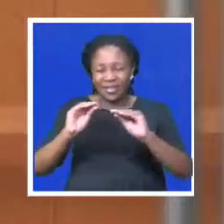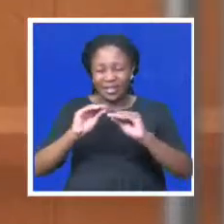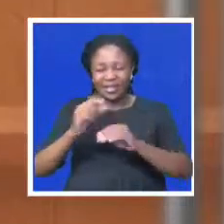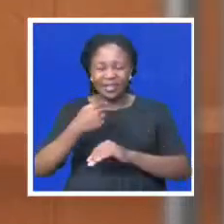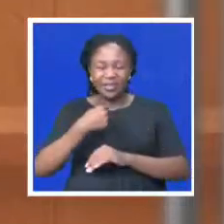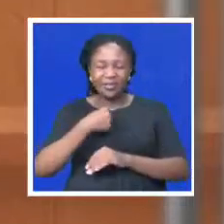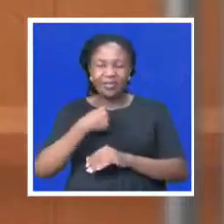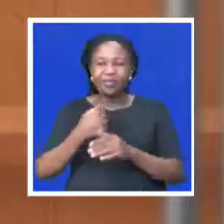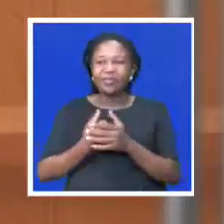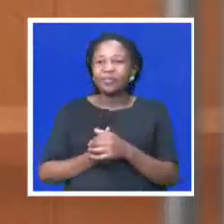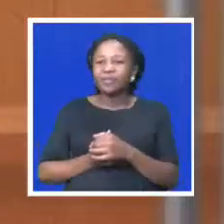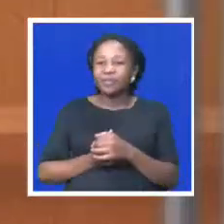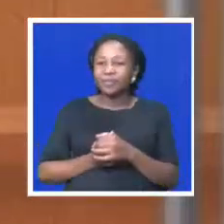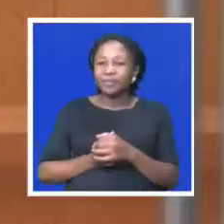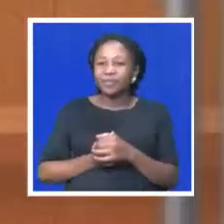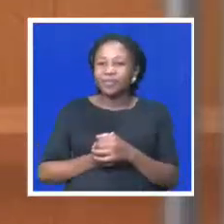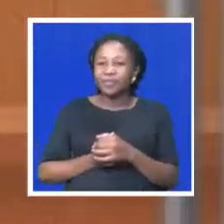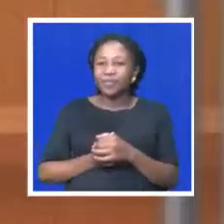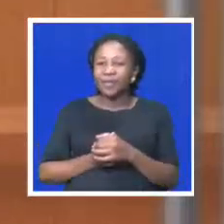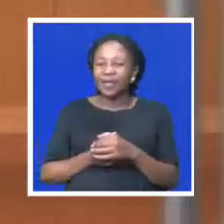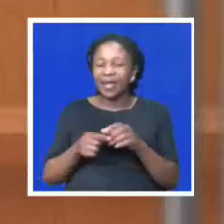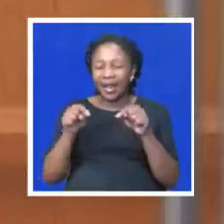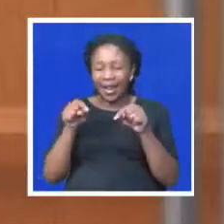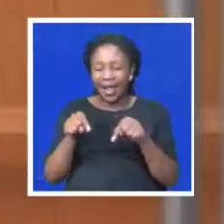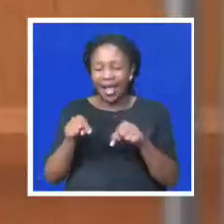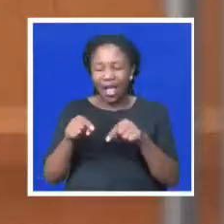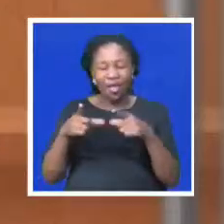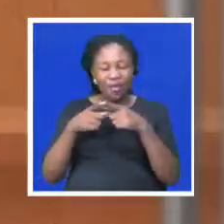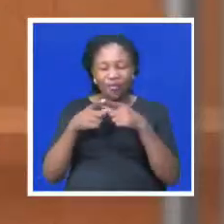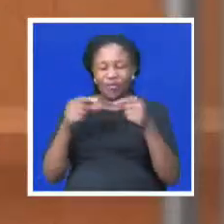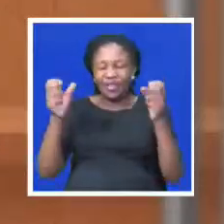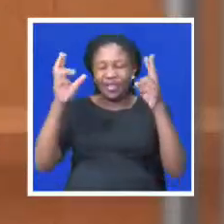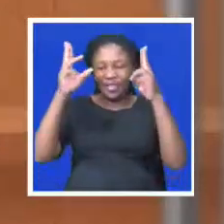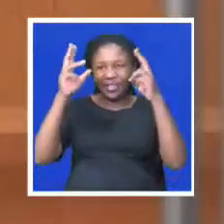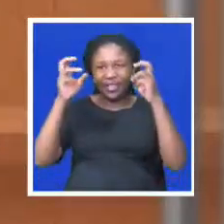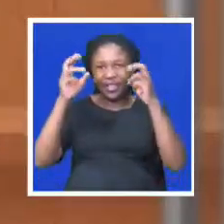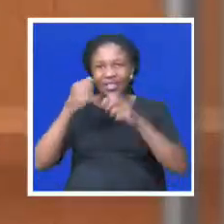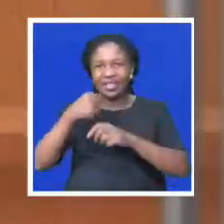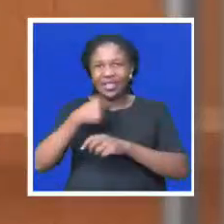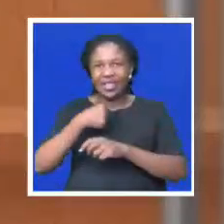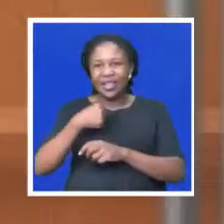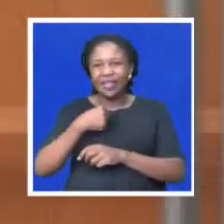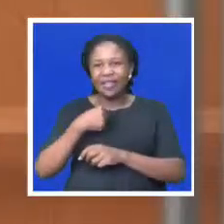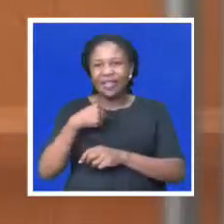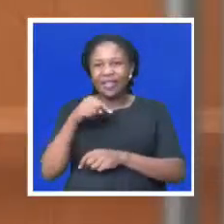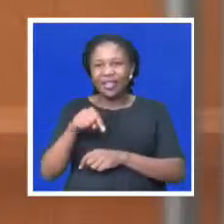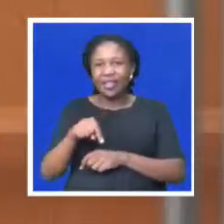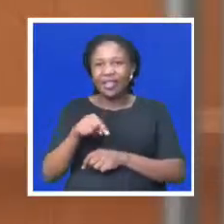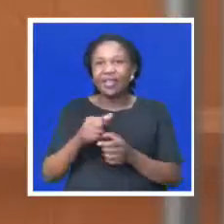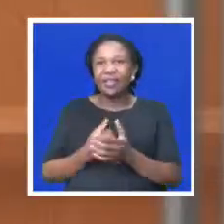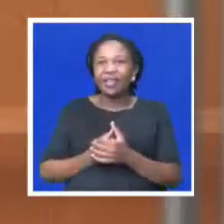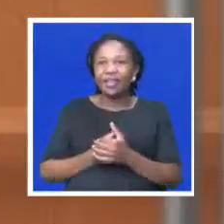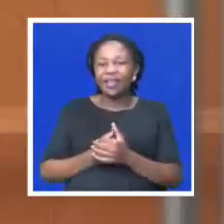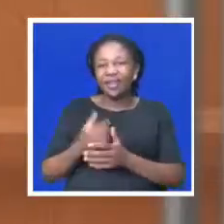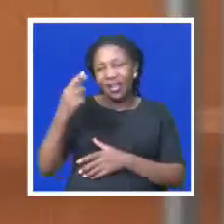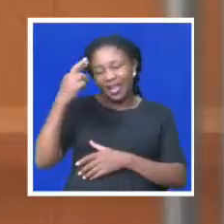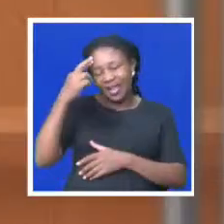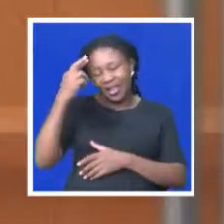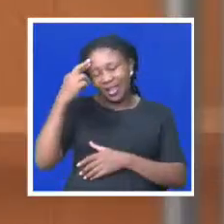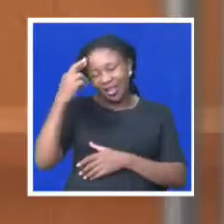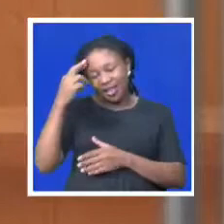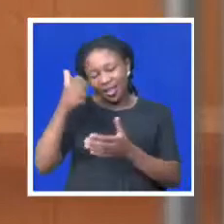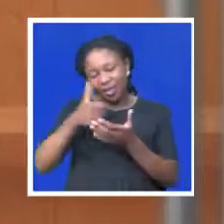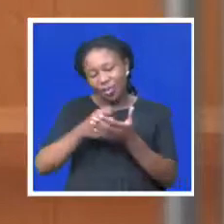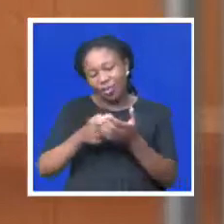learner at home, I believe this is the end of our lesson today. Remember to sanitize your hands. Remember to keep safe. Always wear